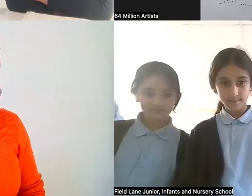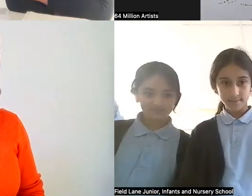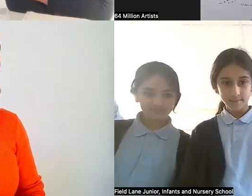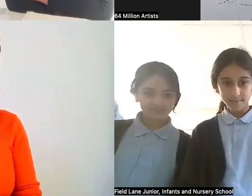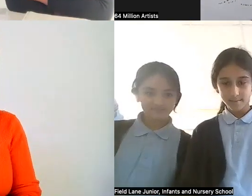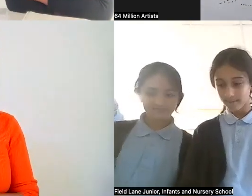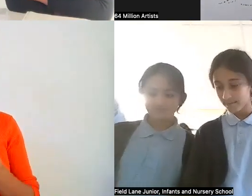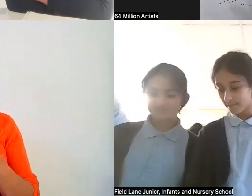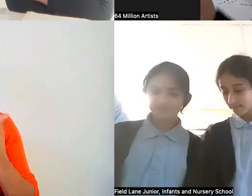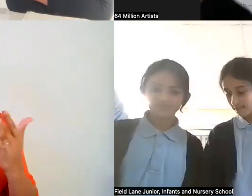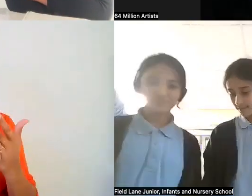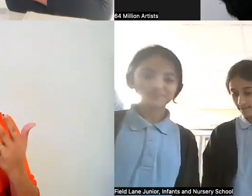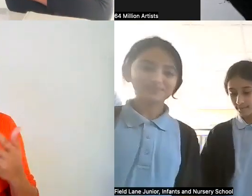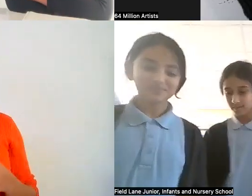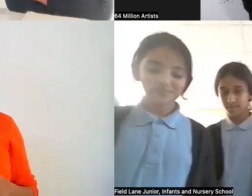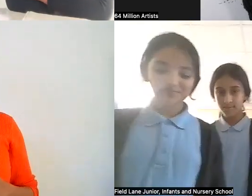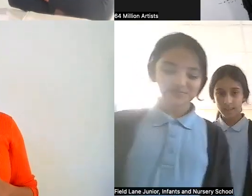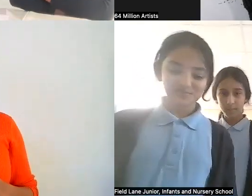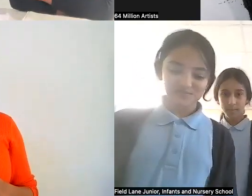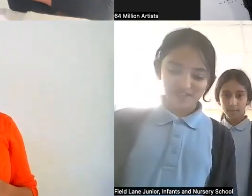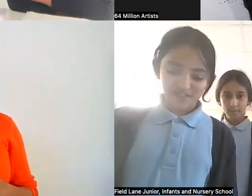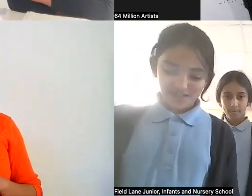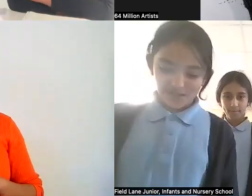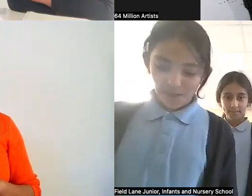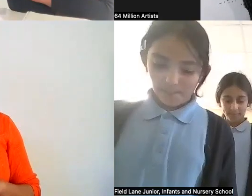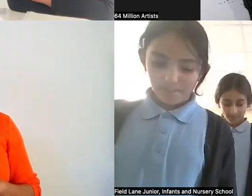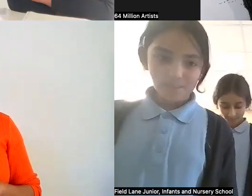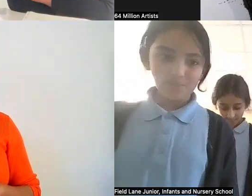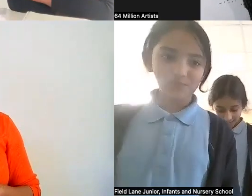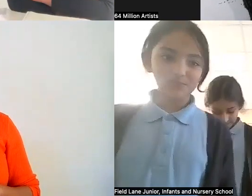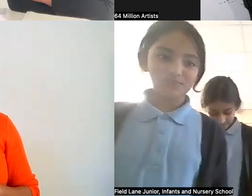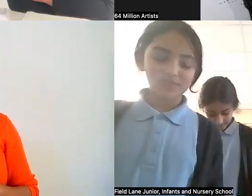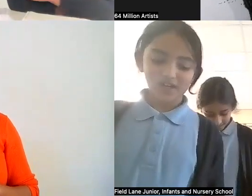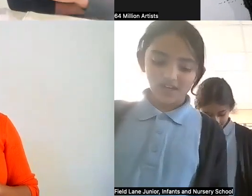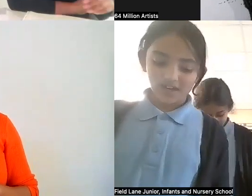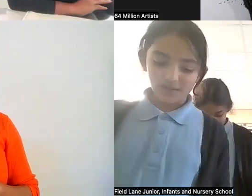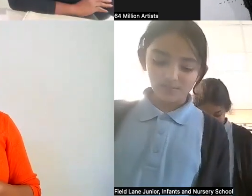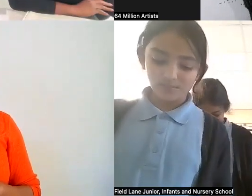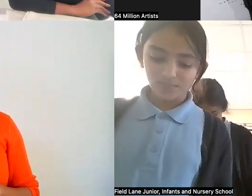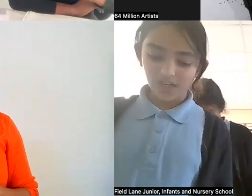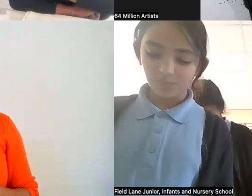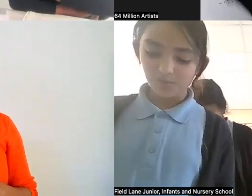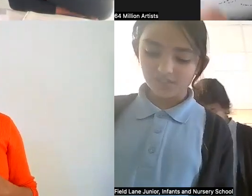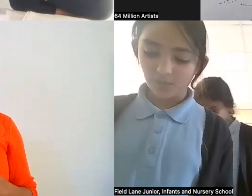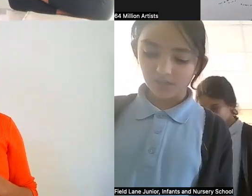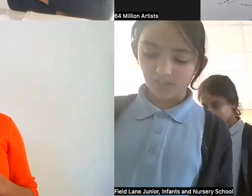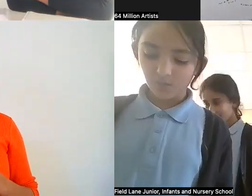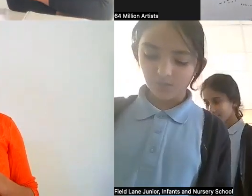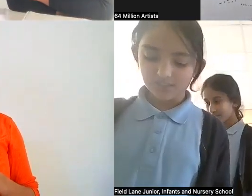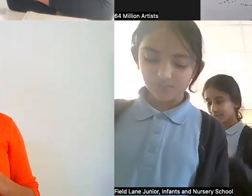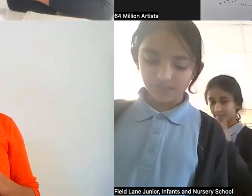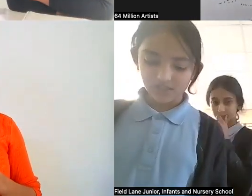more poems? Yes, I think we've got somebody next to you. Yeah, come nice and near for us, yeah. Blackpool